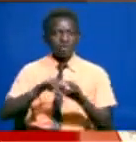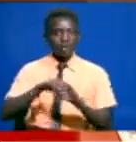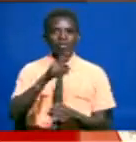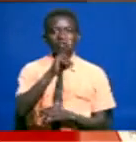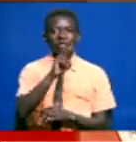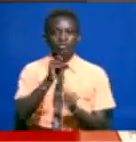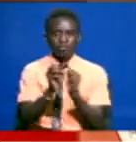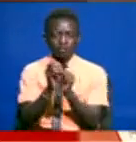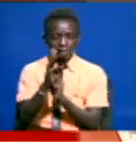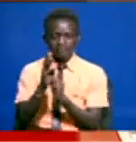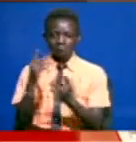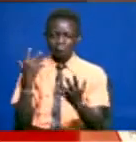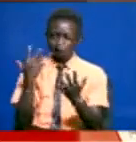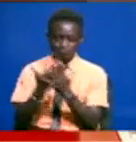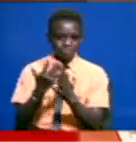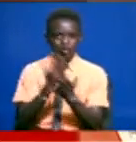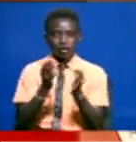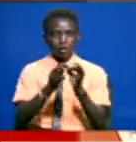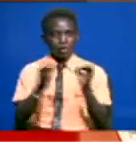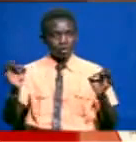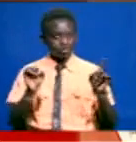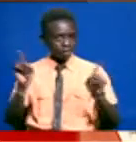journey, but